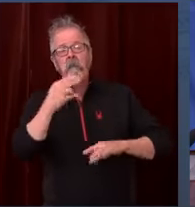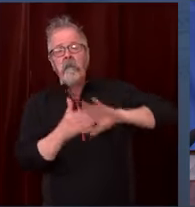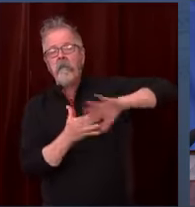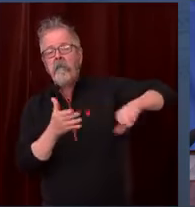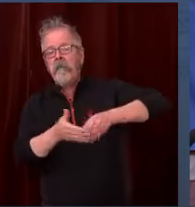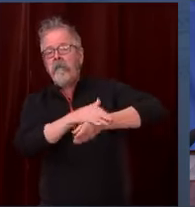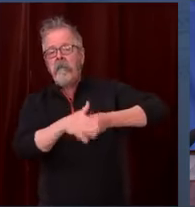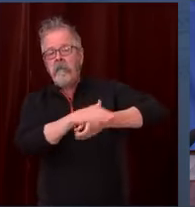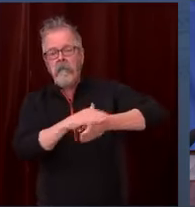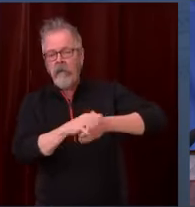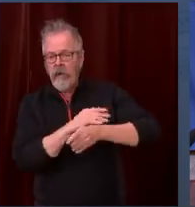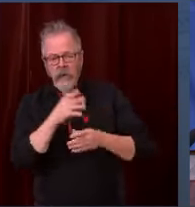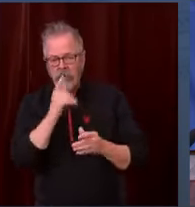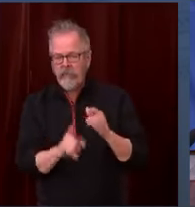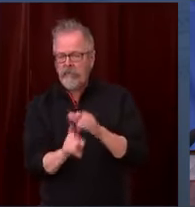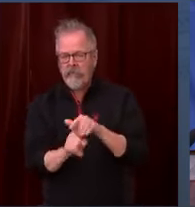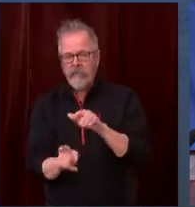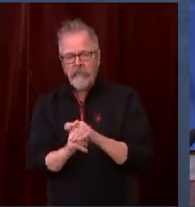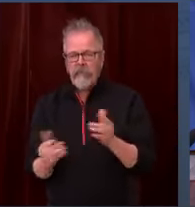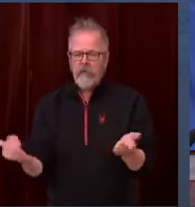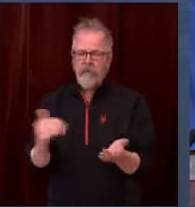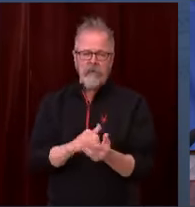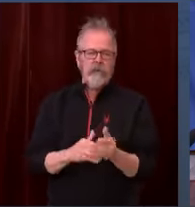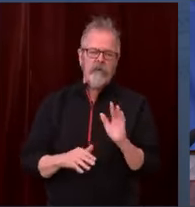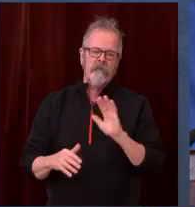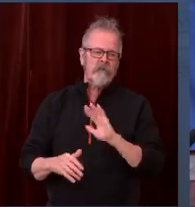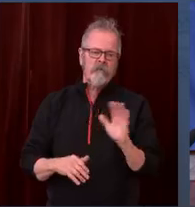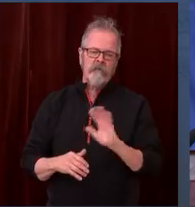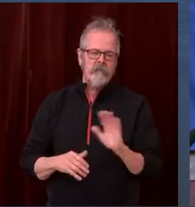over comments to Representative Morgan.